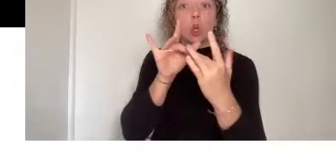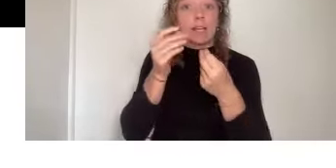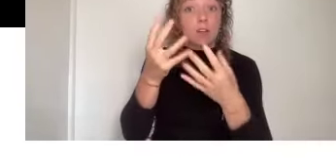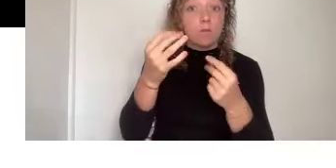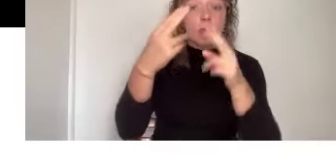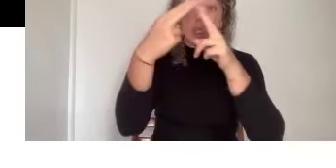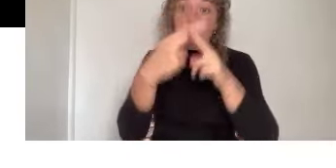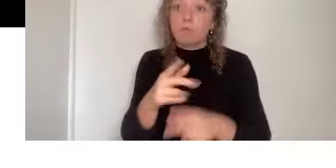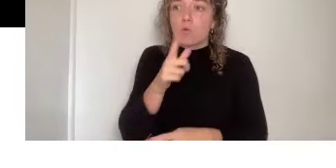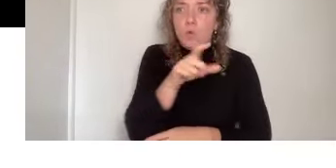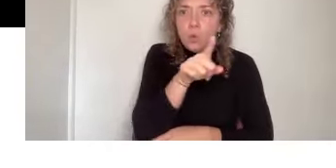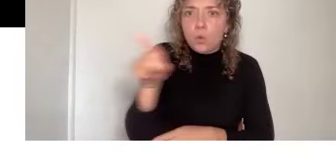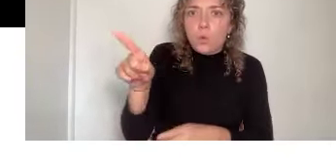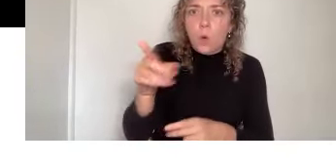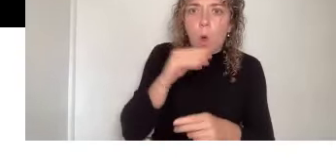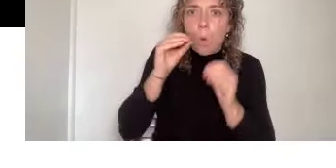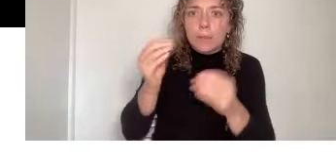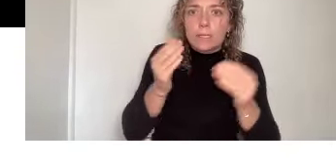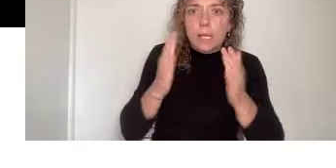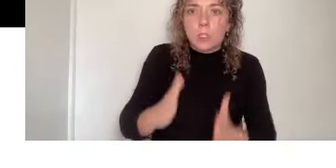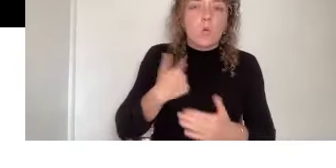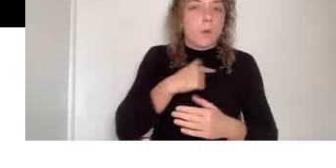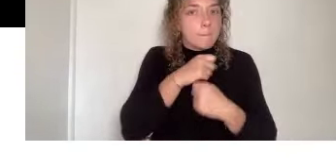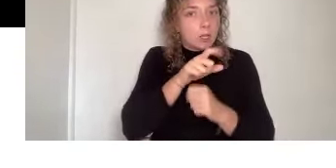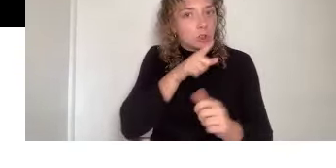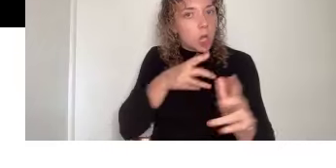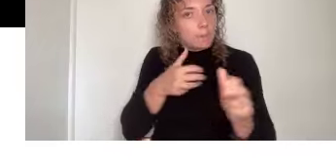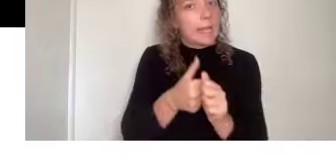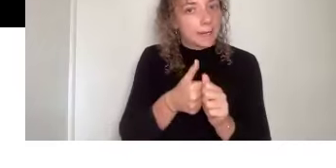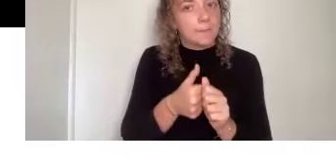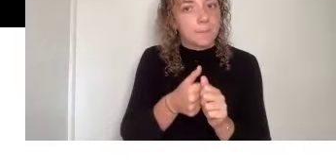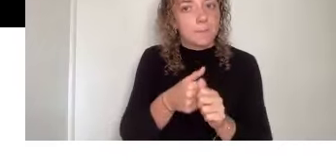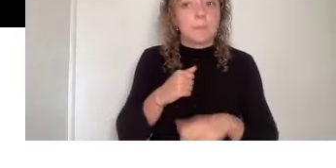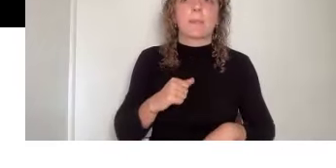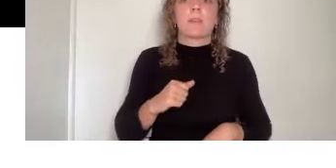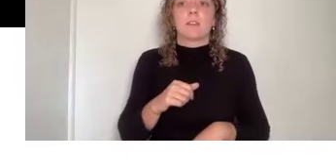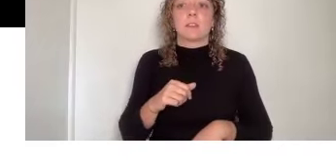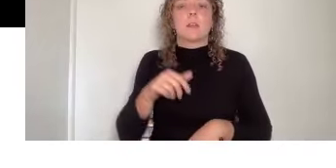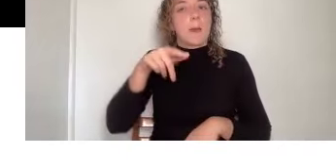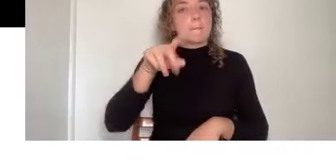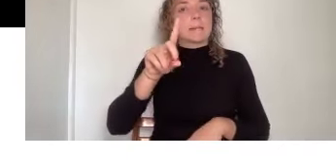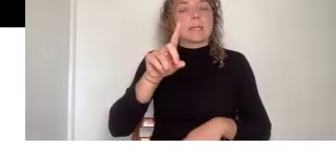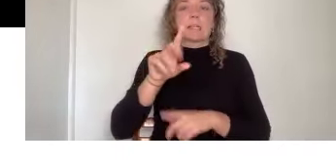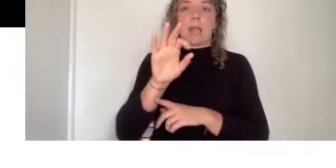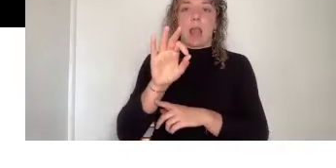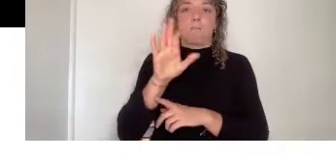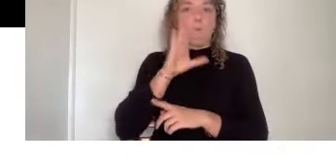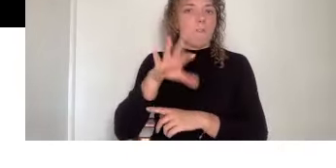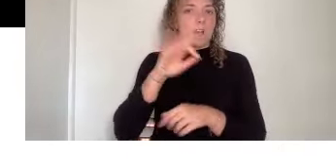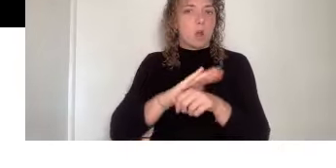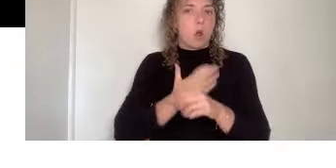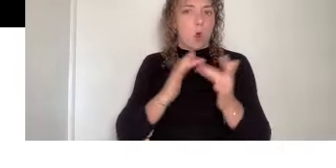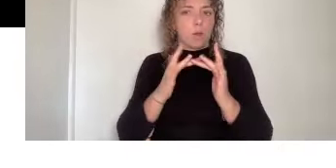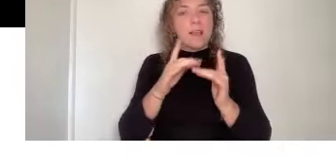names of who the liaison is are kept up to date. So they are PDFs on our website, but it's probably best to